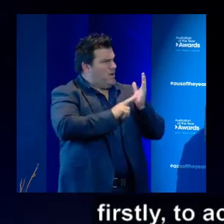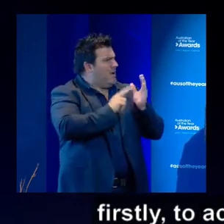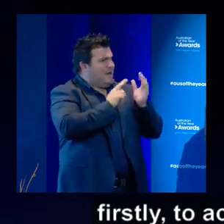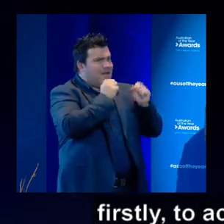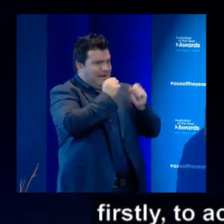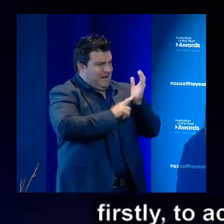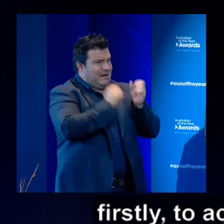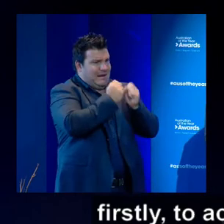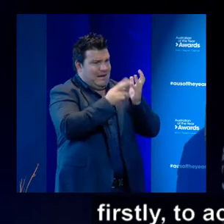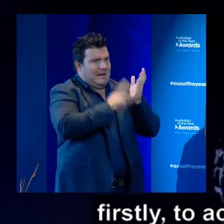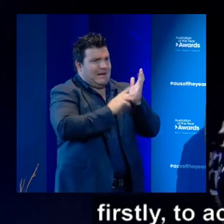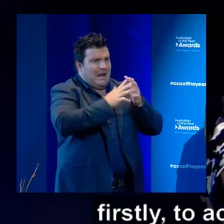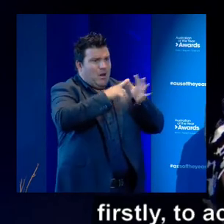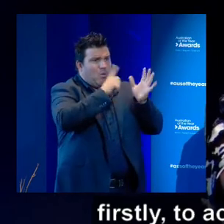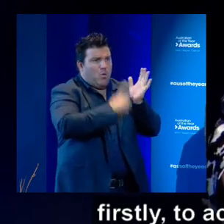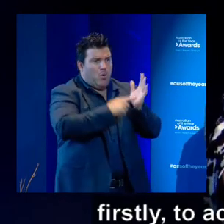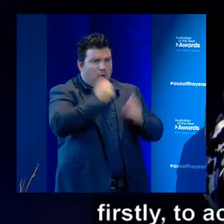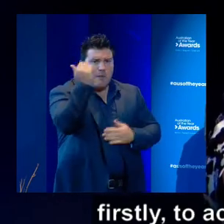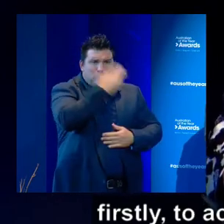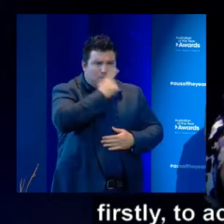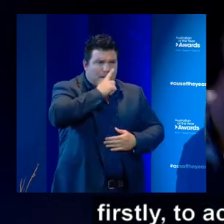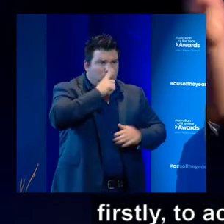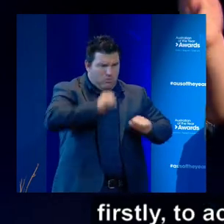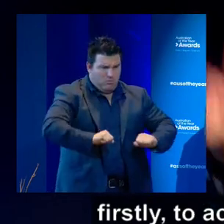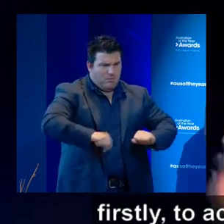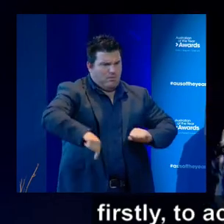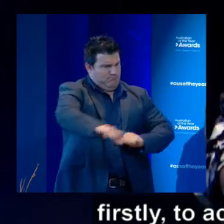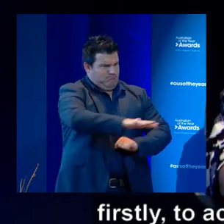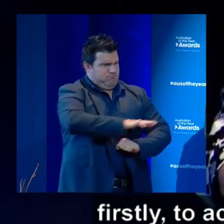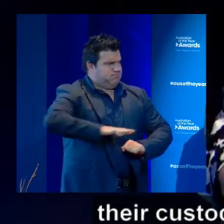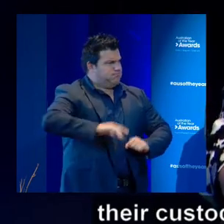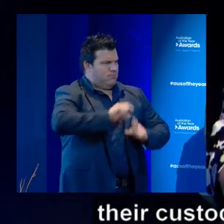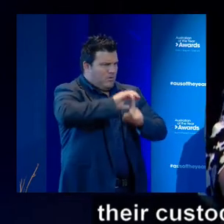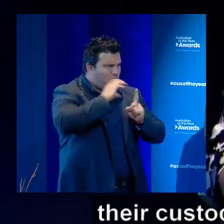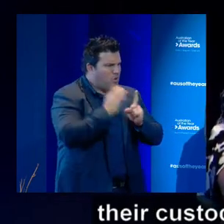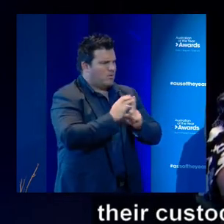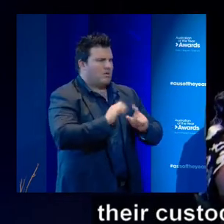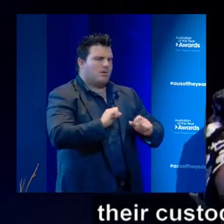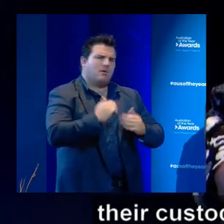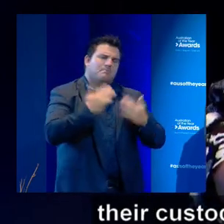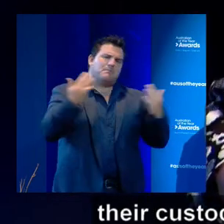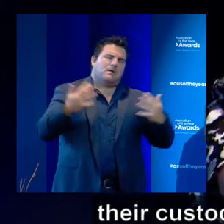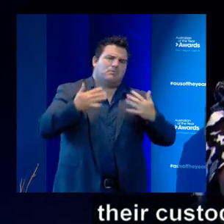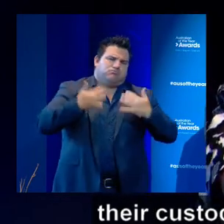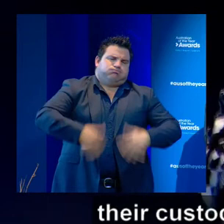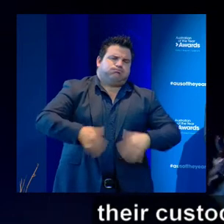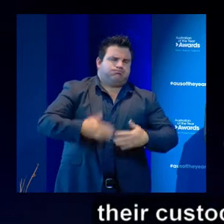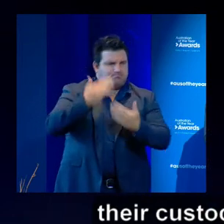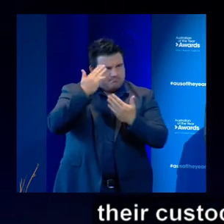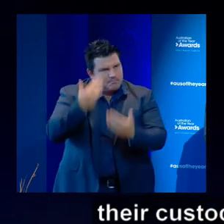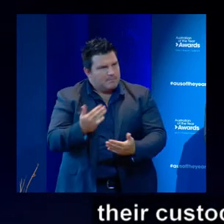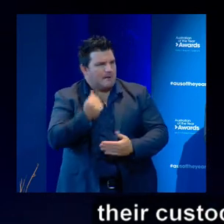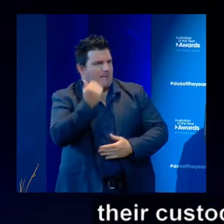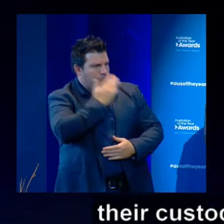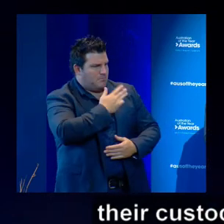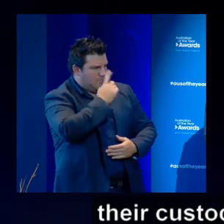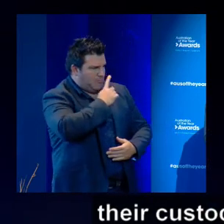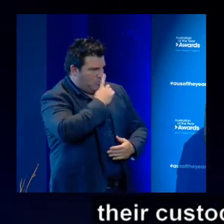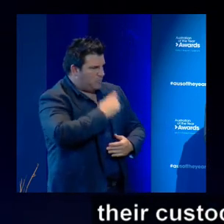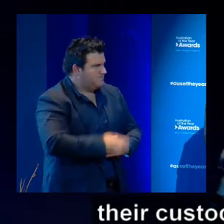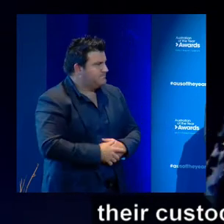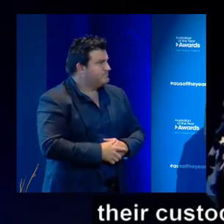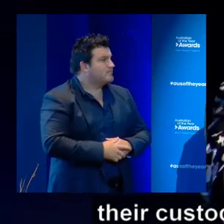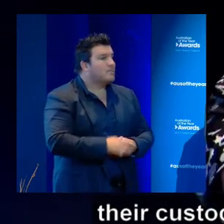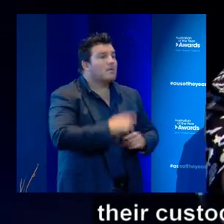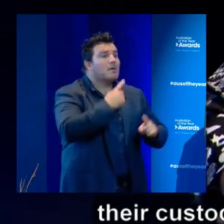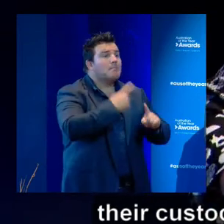a place that I've lived on 30 years and have benefited from their support. Secondly, we hear